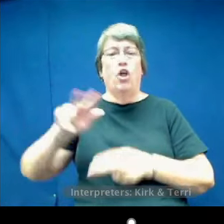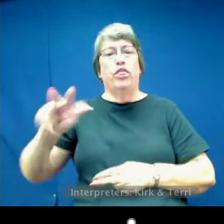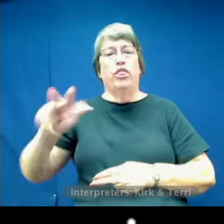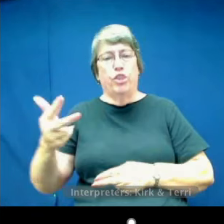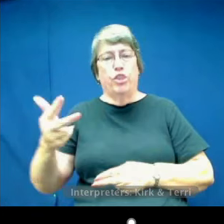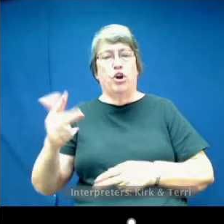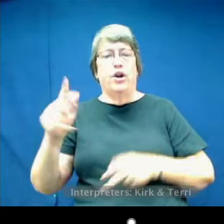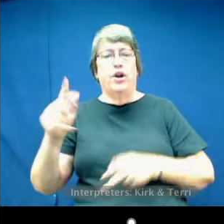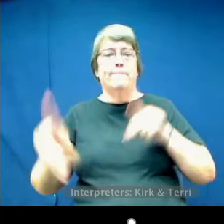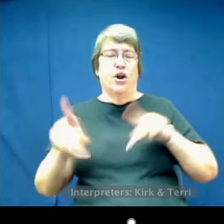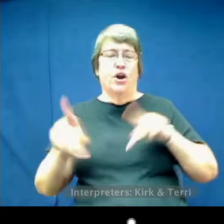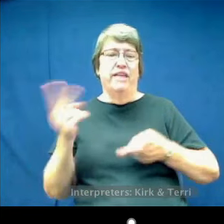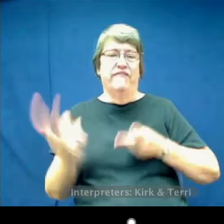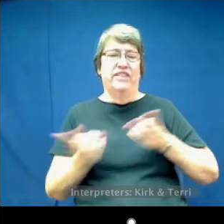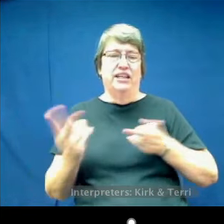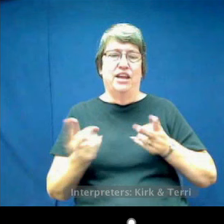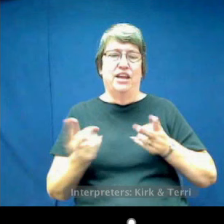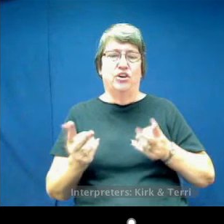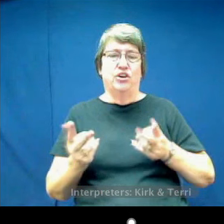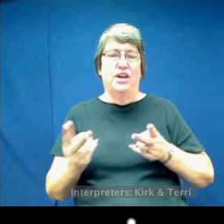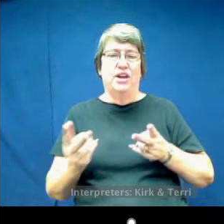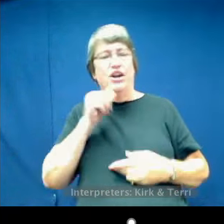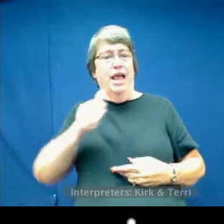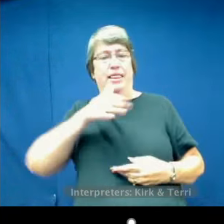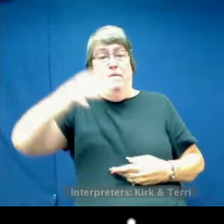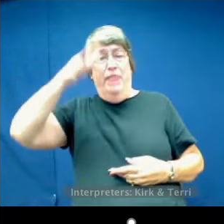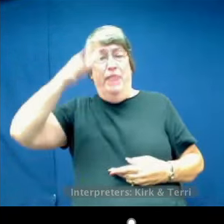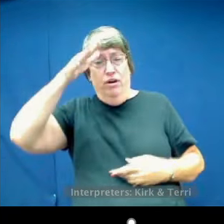not the immediate family but has an interest in the case.